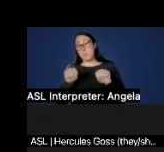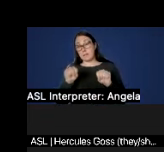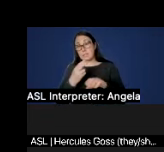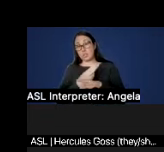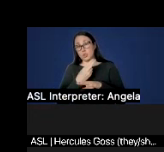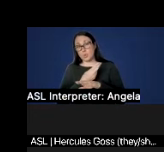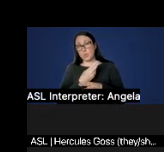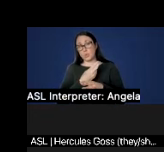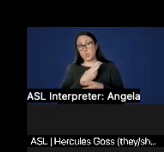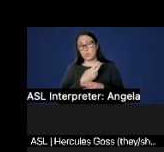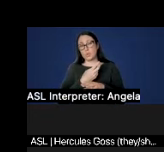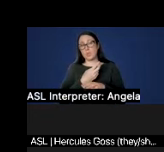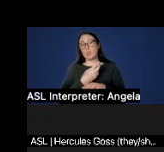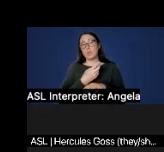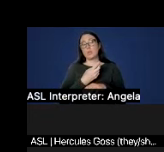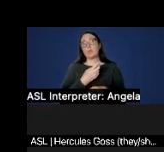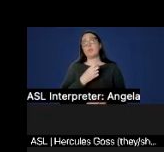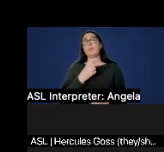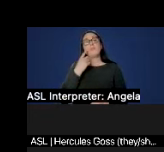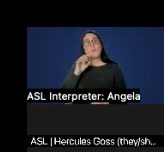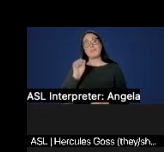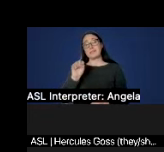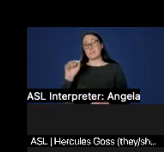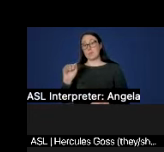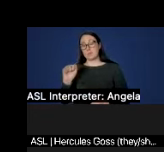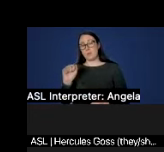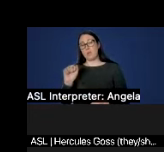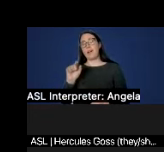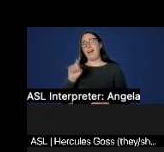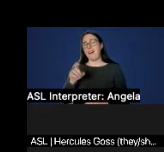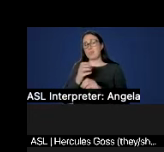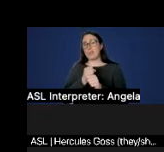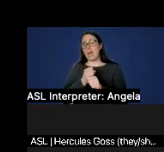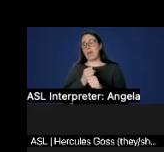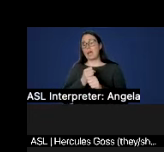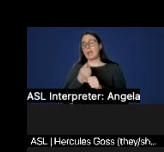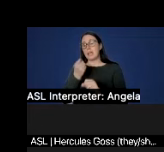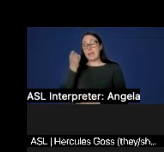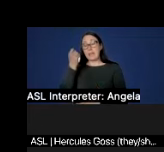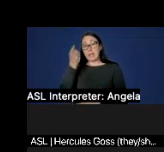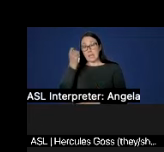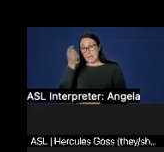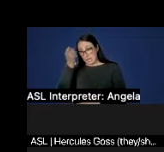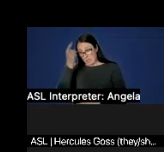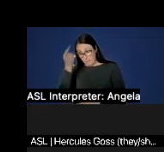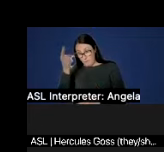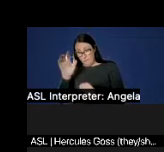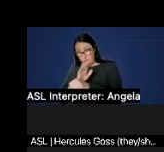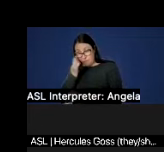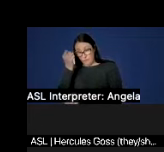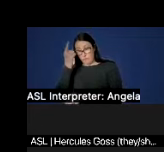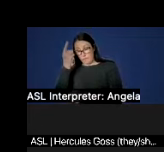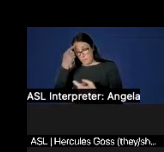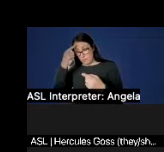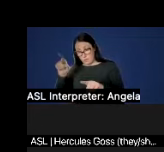the suspected drug facilitated sexual assault, obtain informed consent for testing, and then collect those toxicology